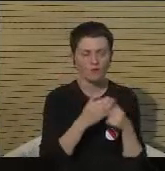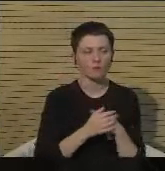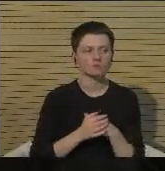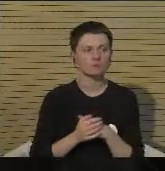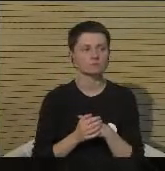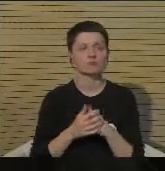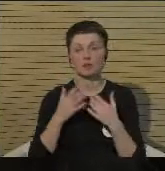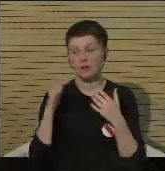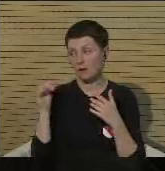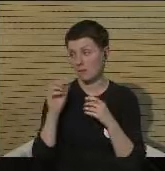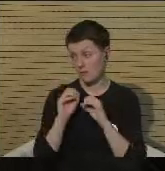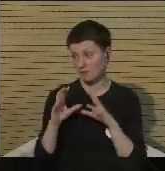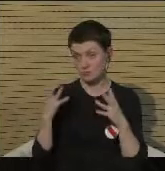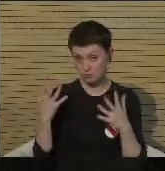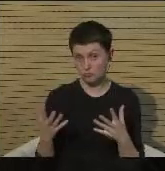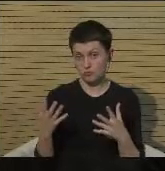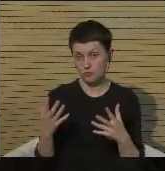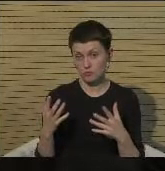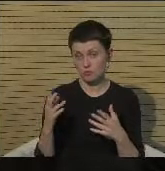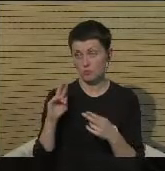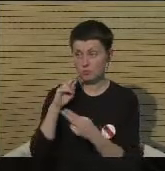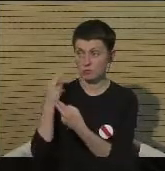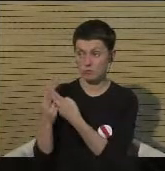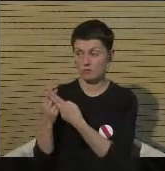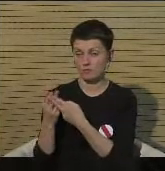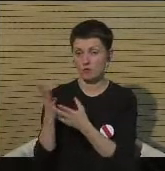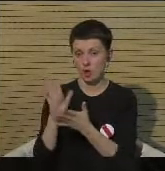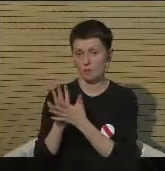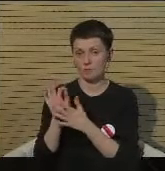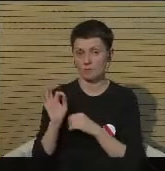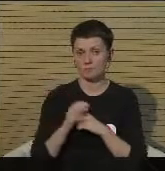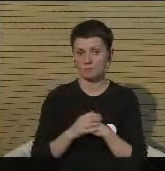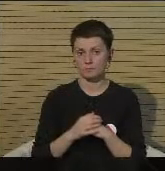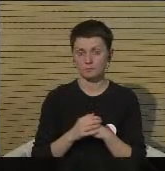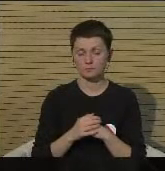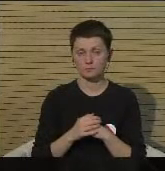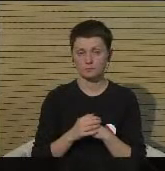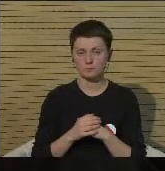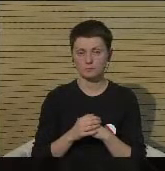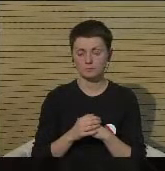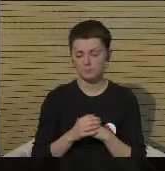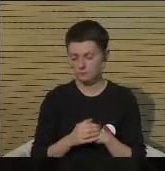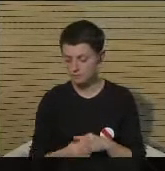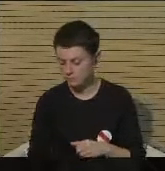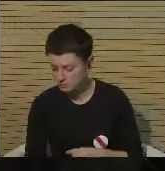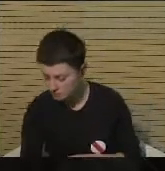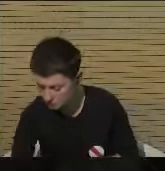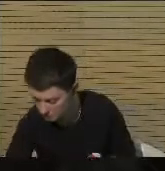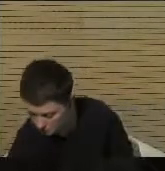participants can take part, can ask questions if they log in.